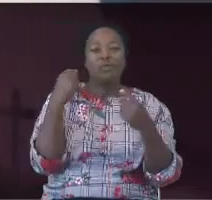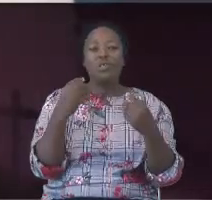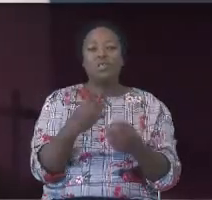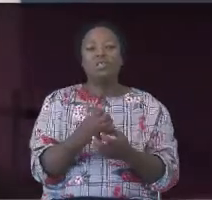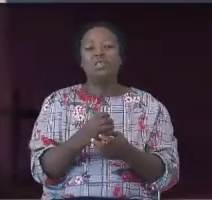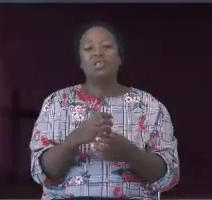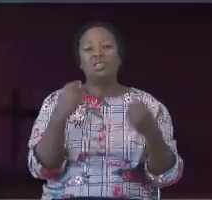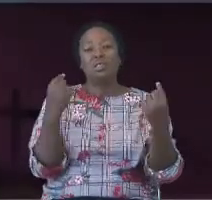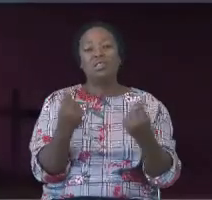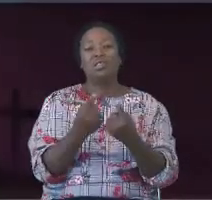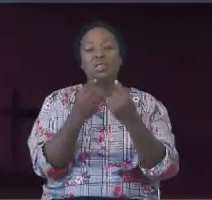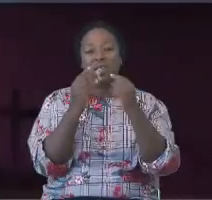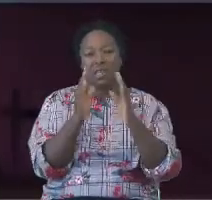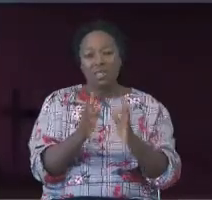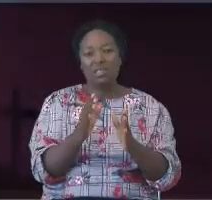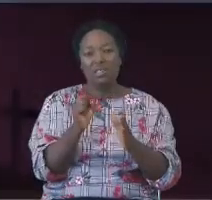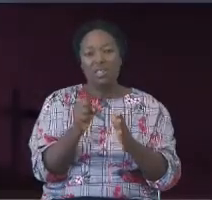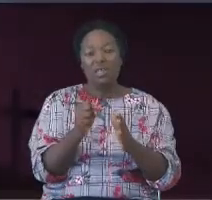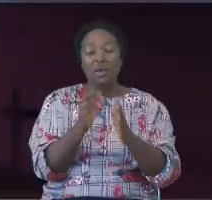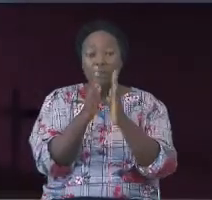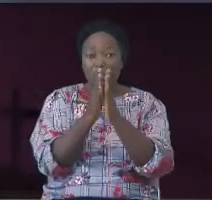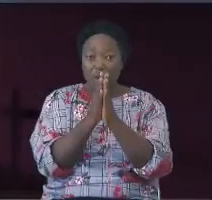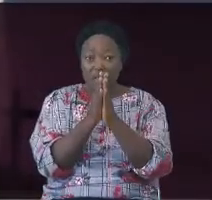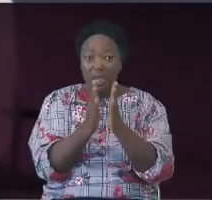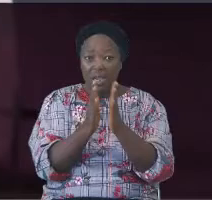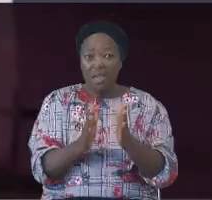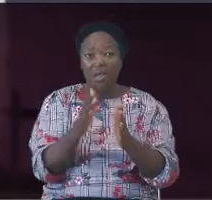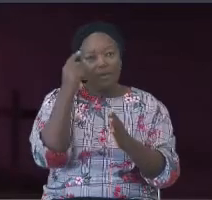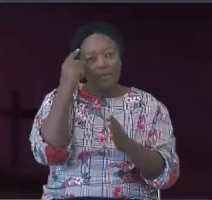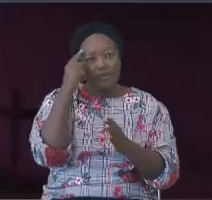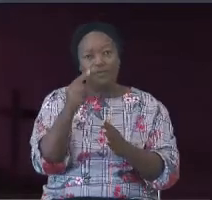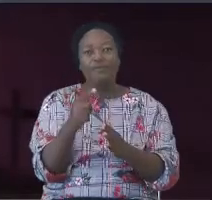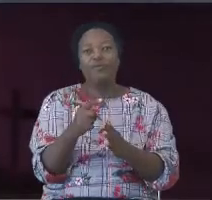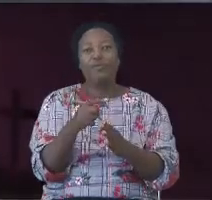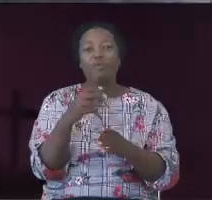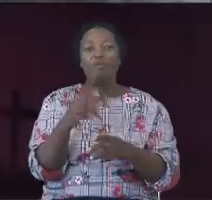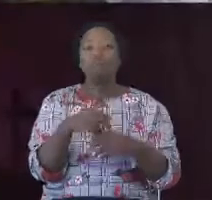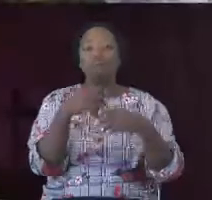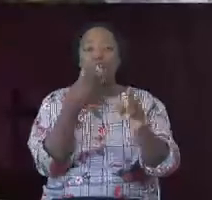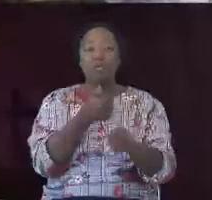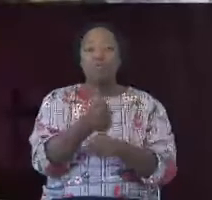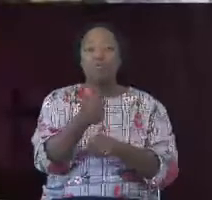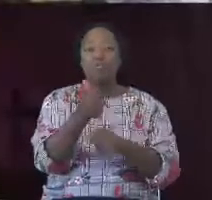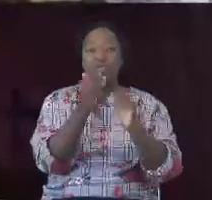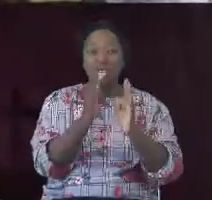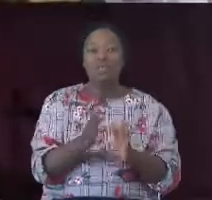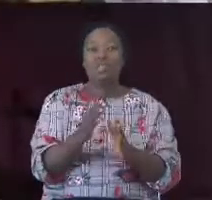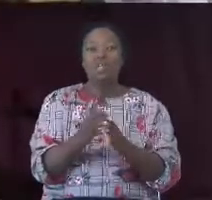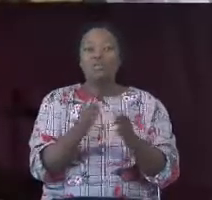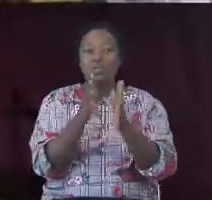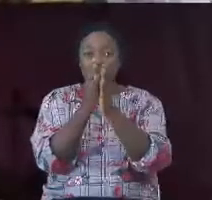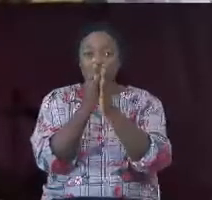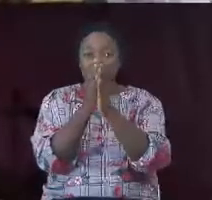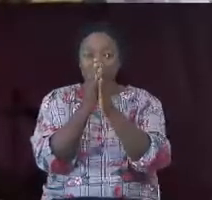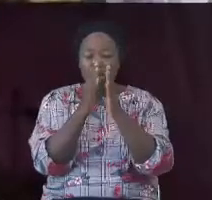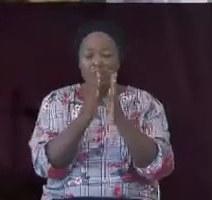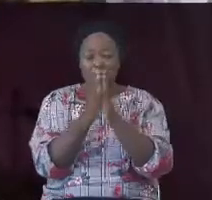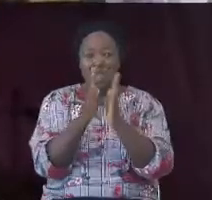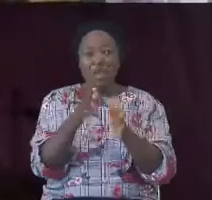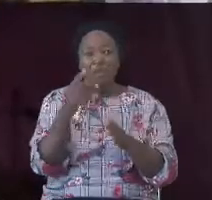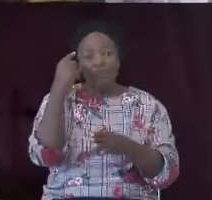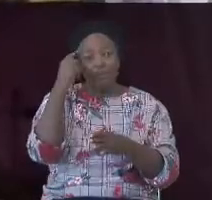supplication supplication for sinners supplication for scholars